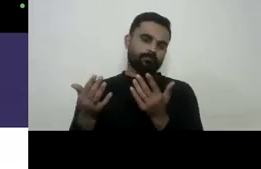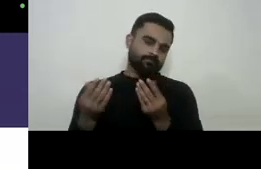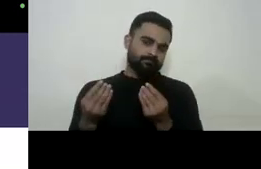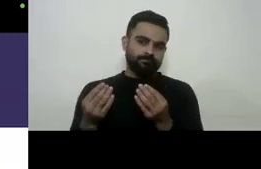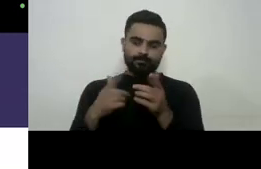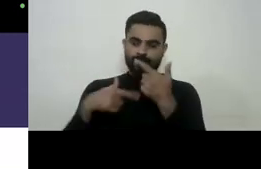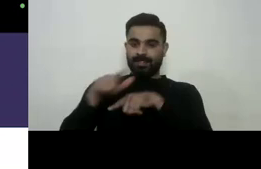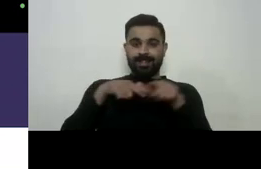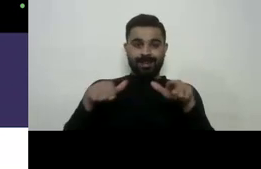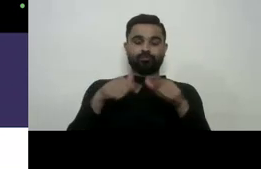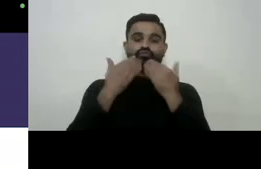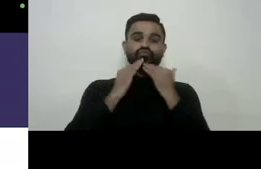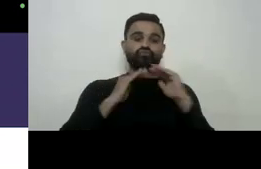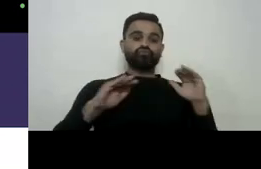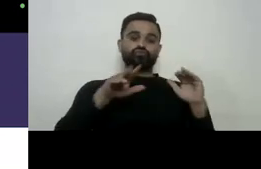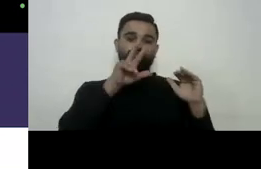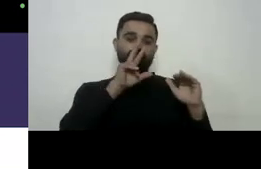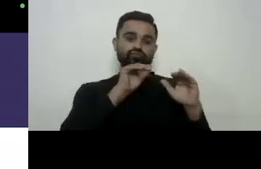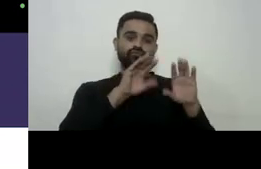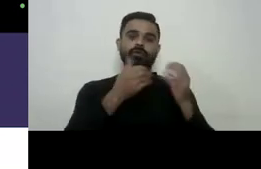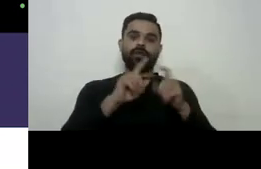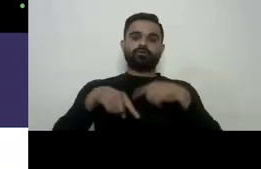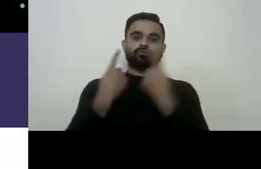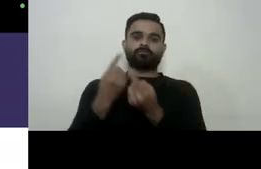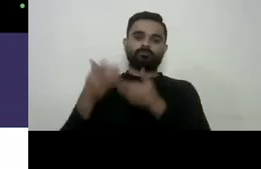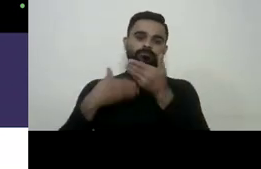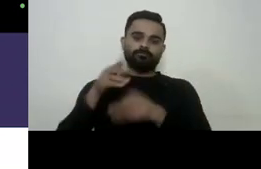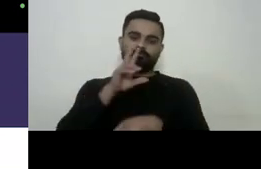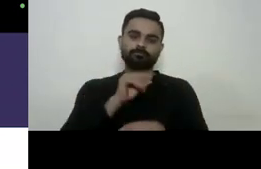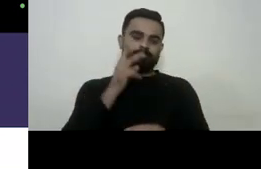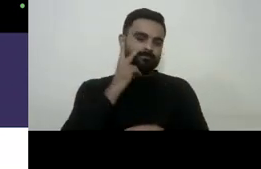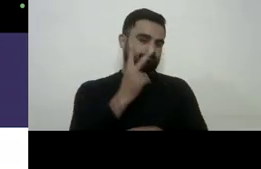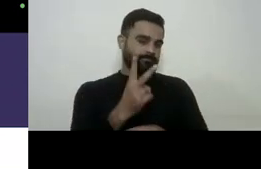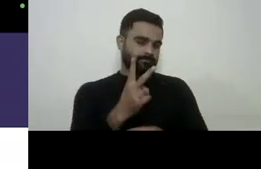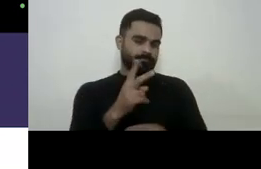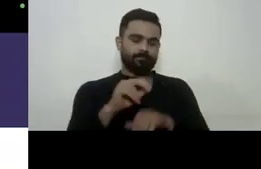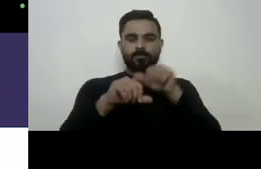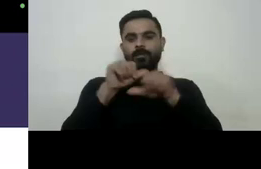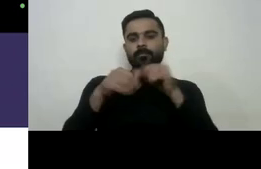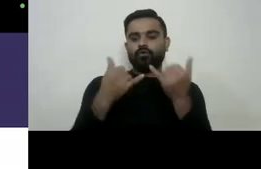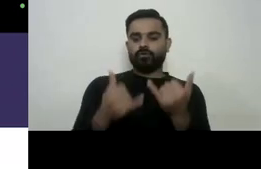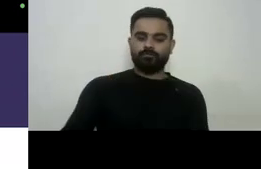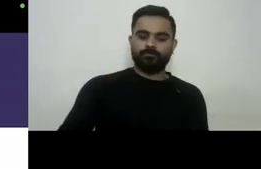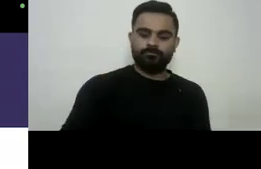the languages that students speak in the classroom. Let's look at the process now.